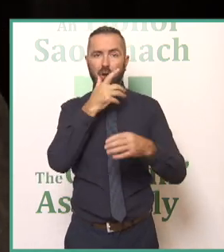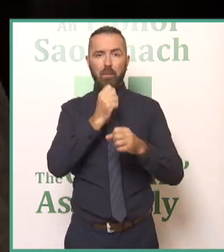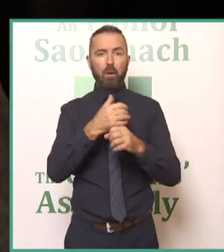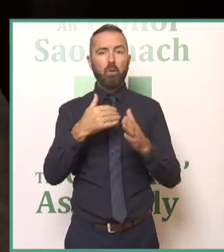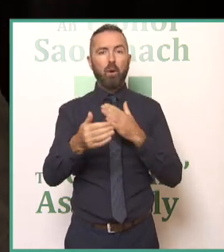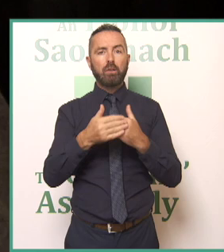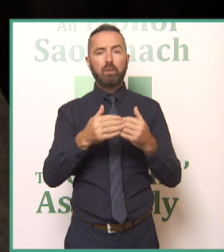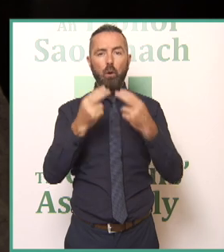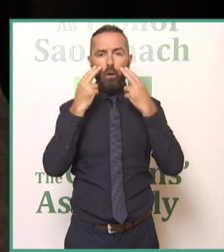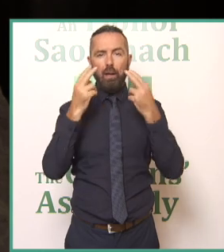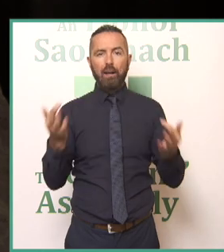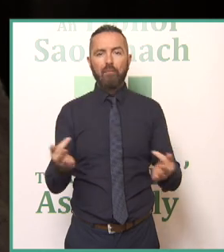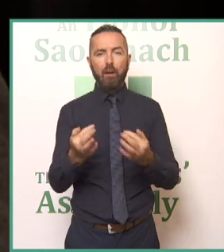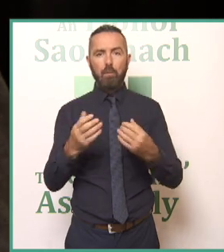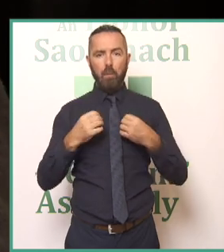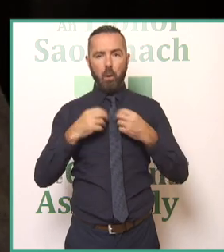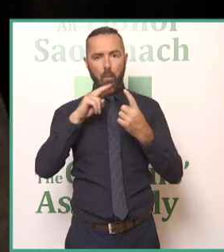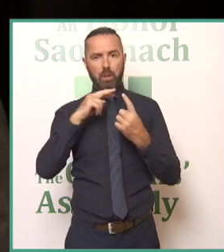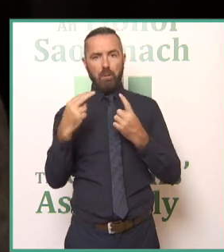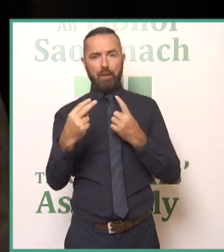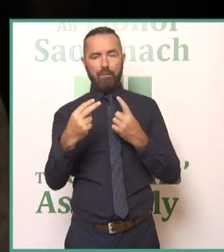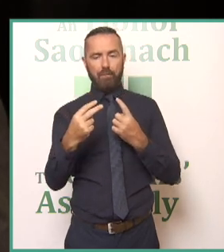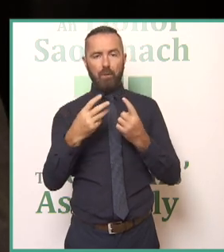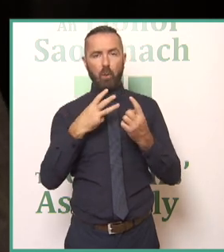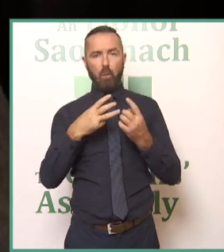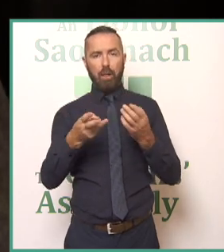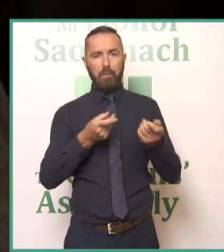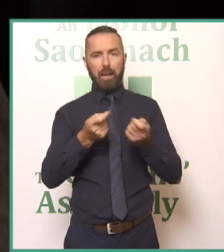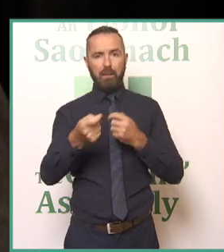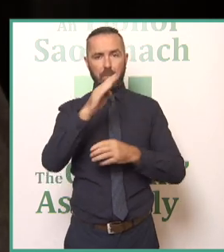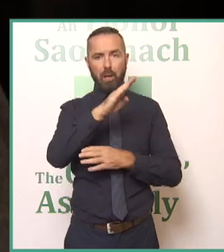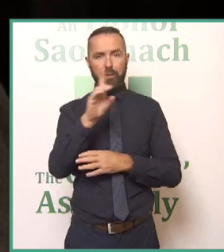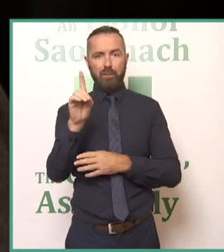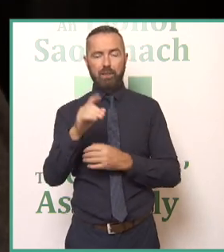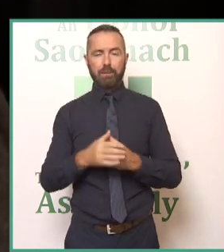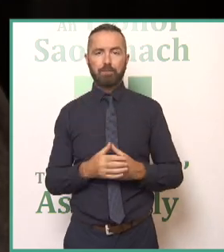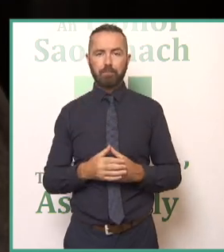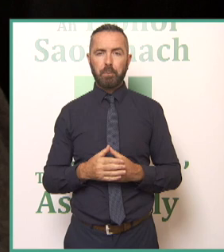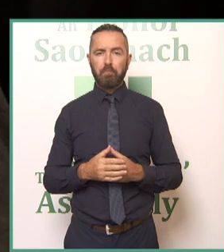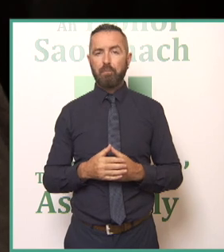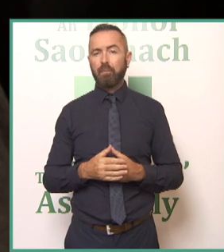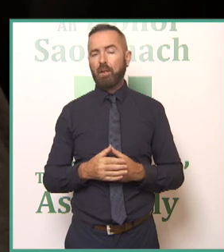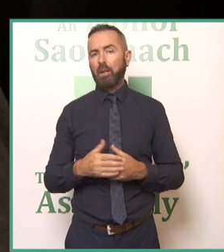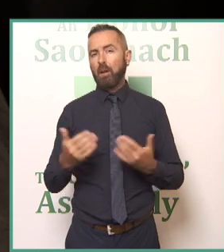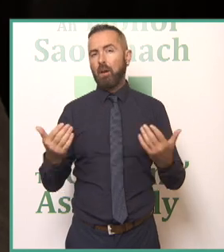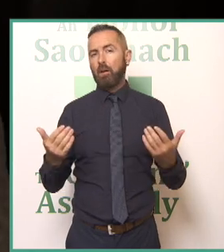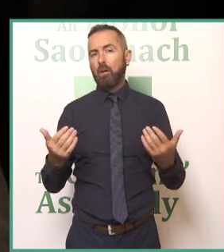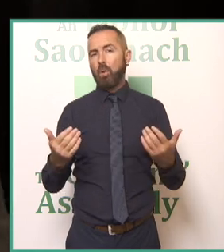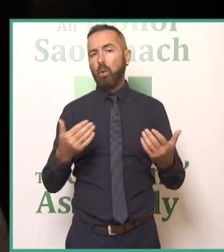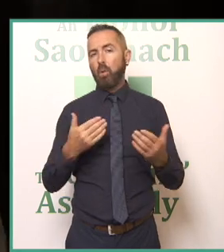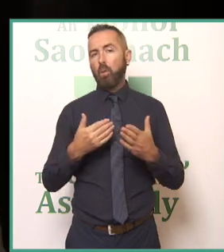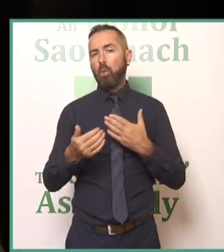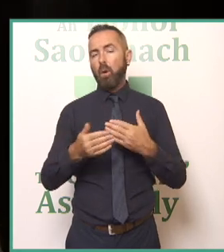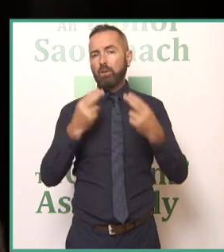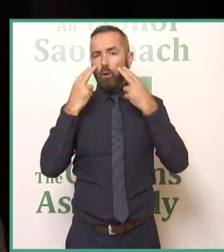the perspective of our farm and where we're looking at biodiversity management. So maybe to start first is, what is organic farming all